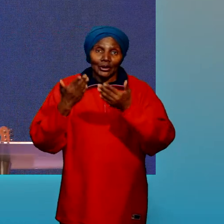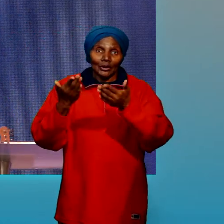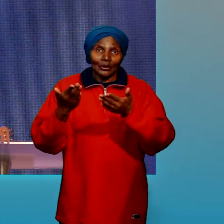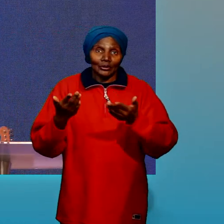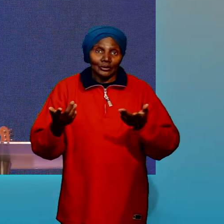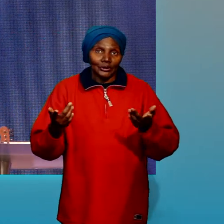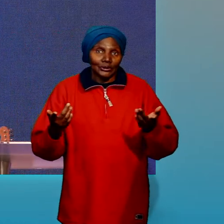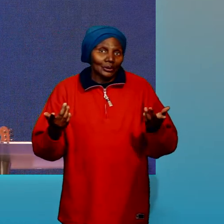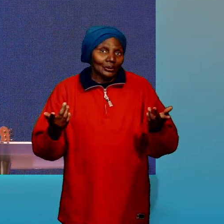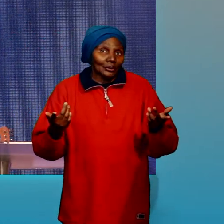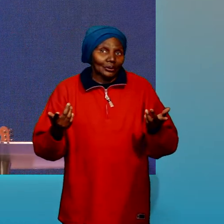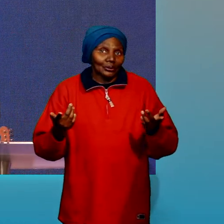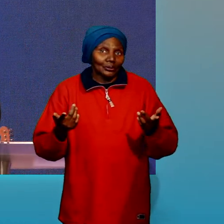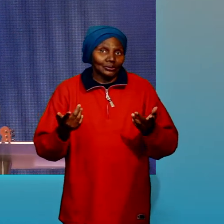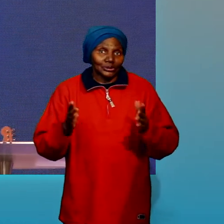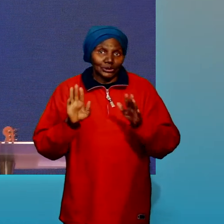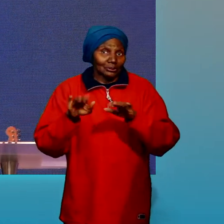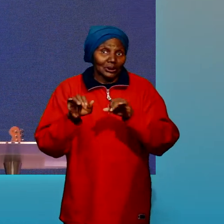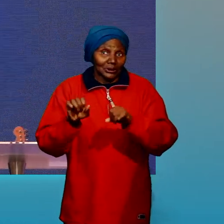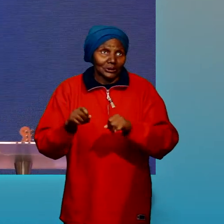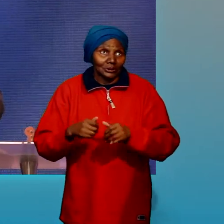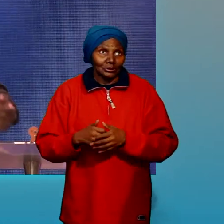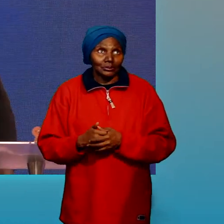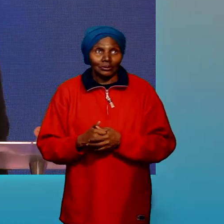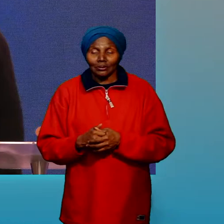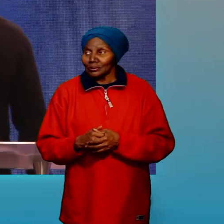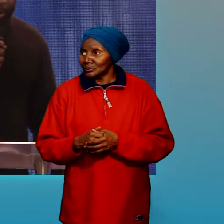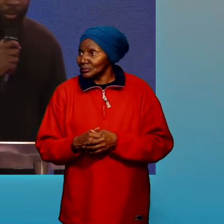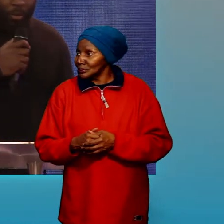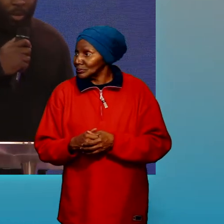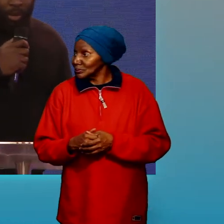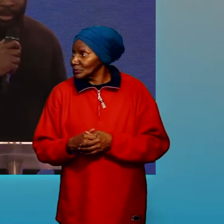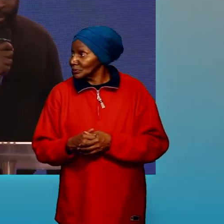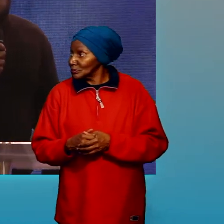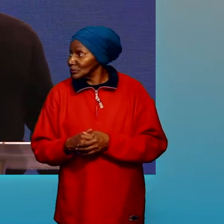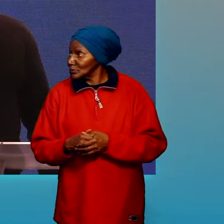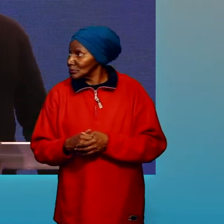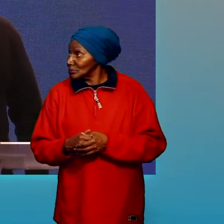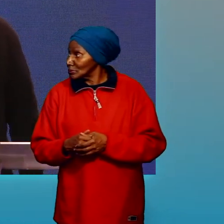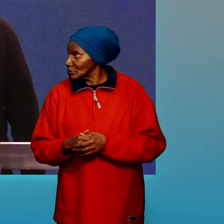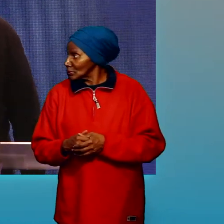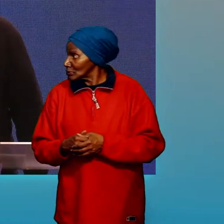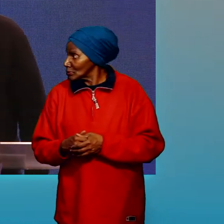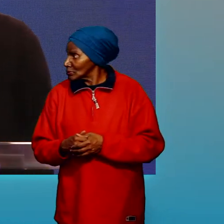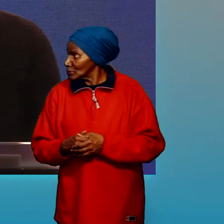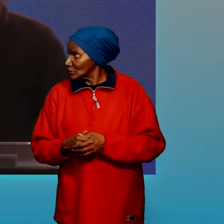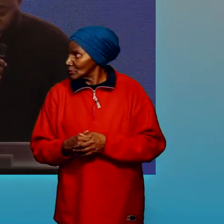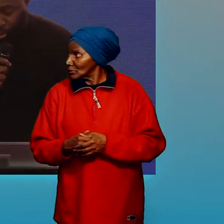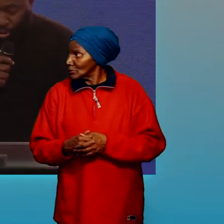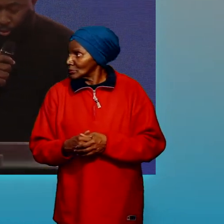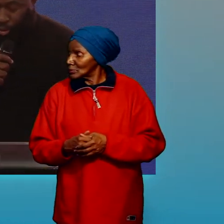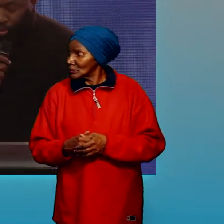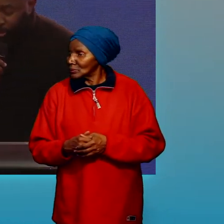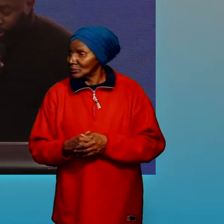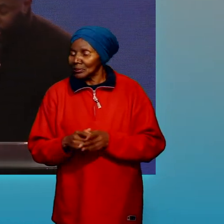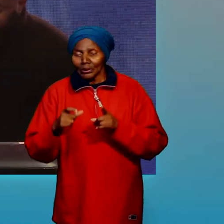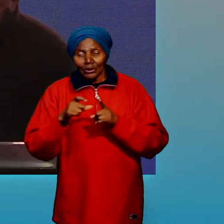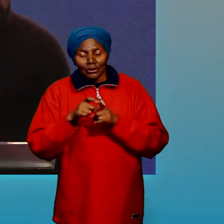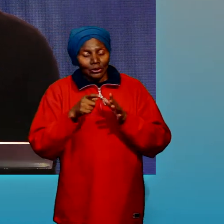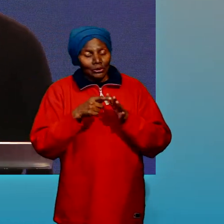an expression of your thanks to God. I want to engage you all in this Bible verse,